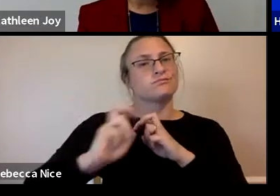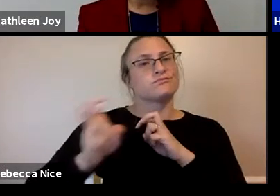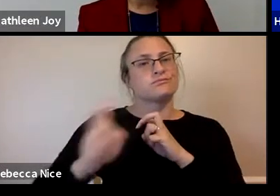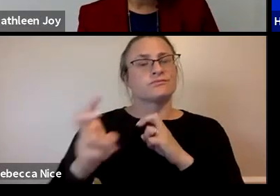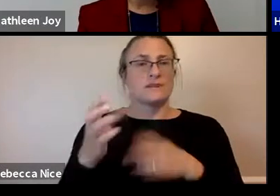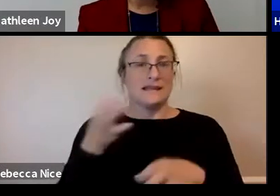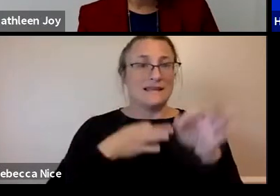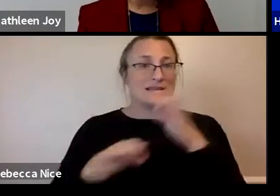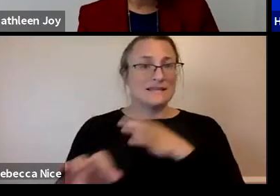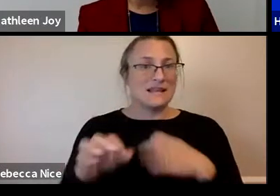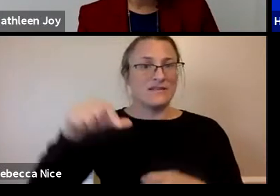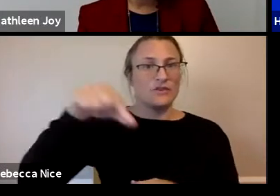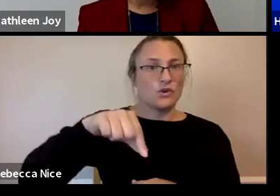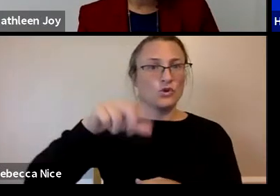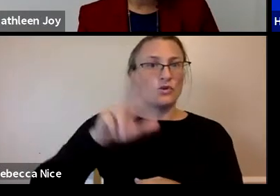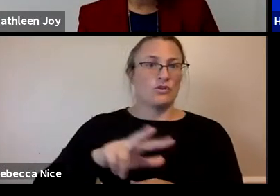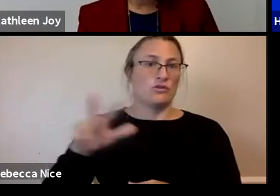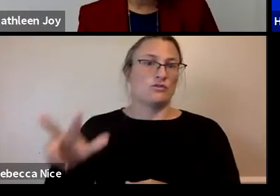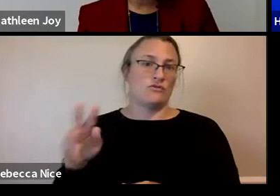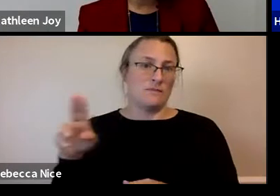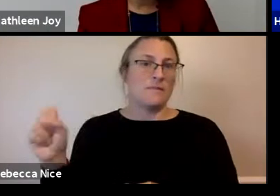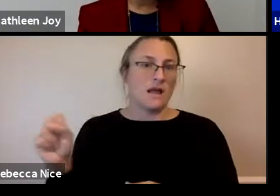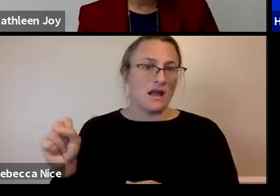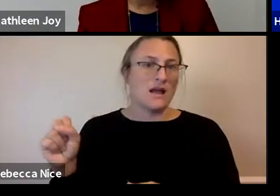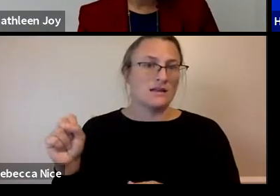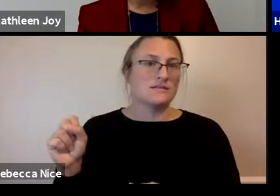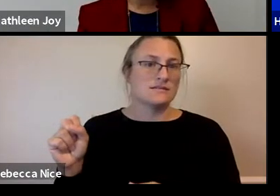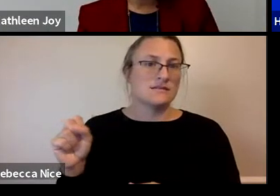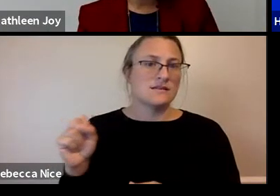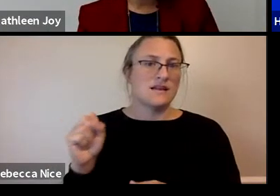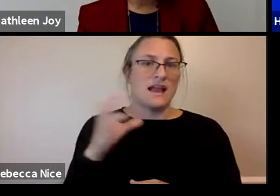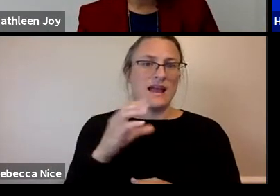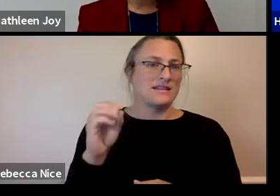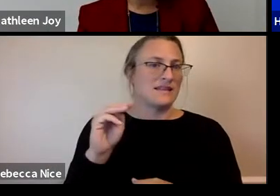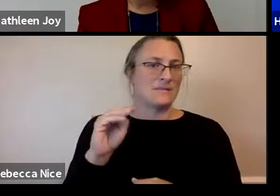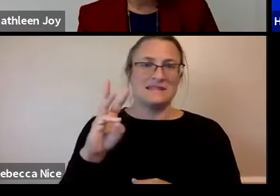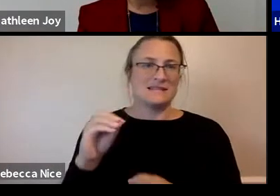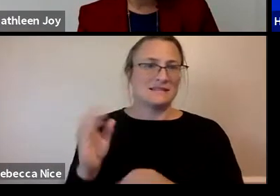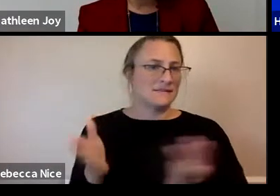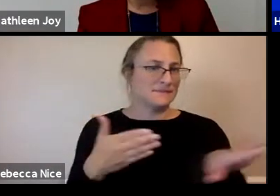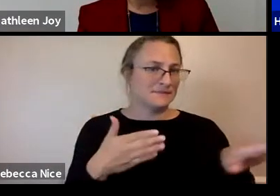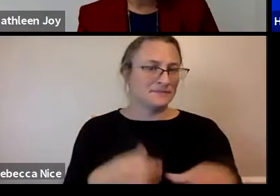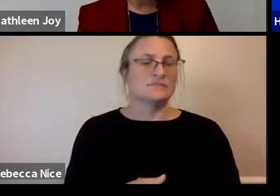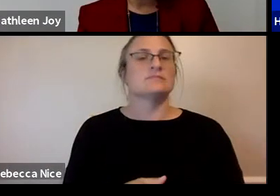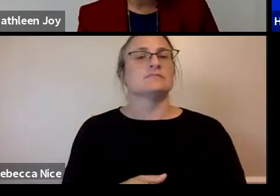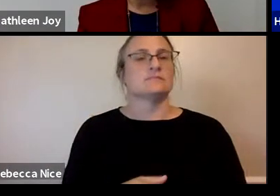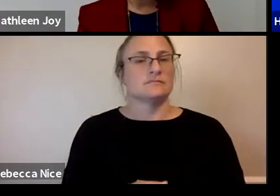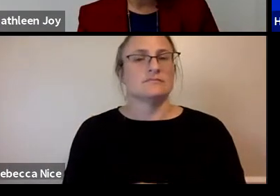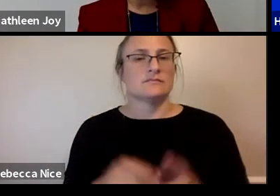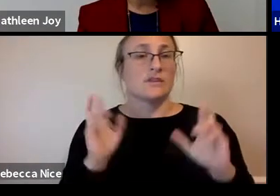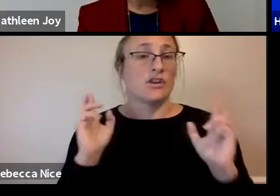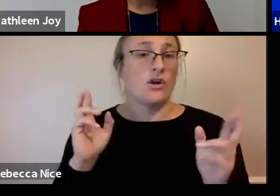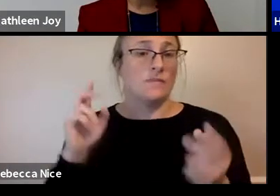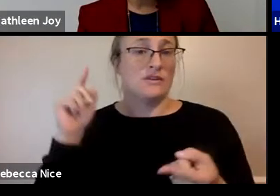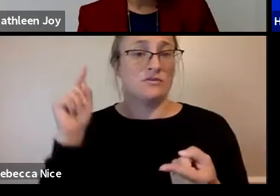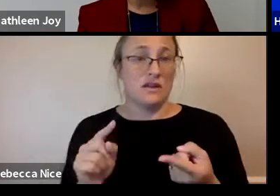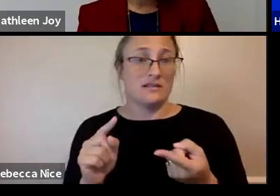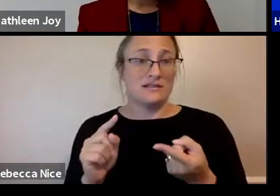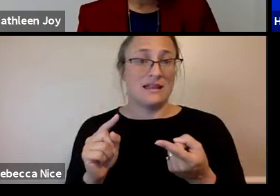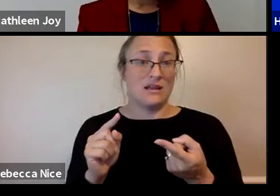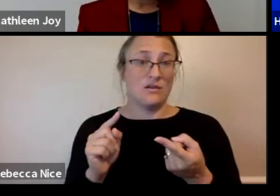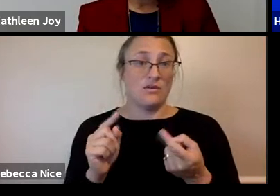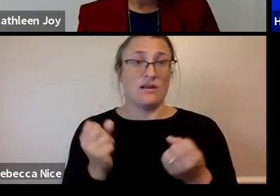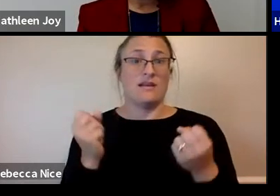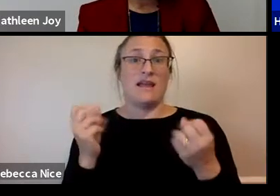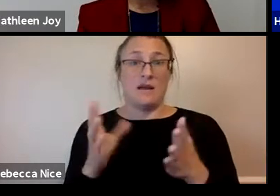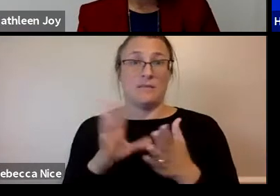them to take the Q33 bus, as well as the M60, and hoping to cut down on the amount of students